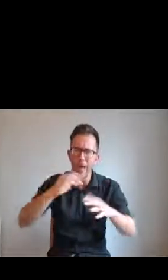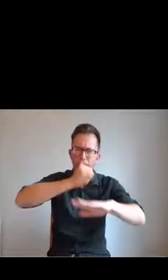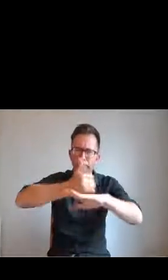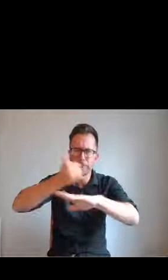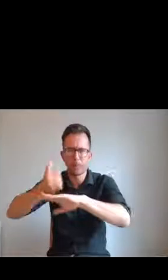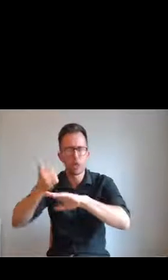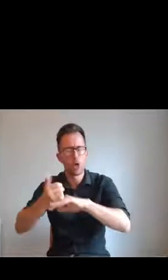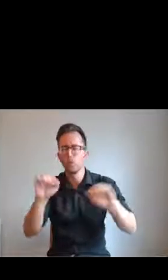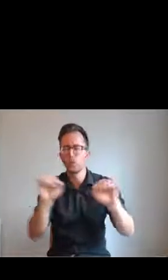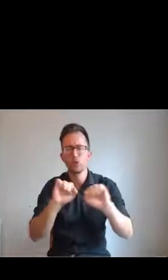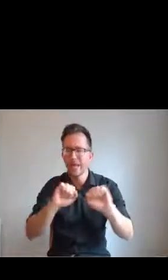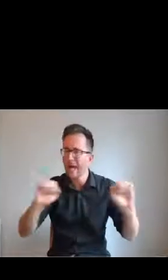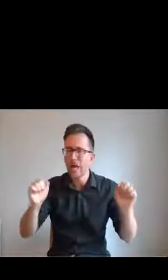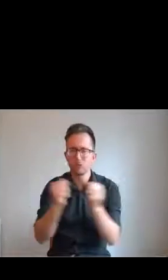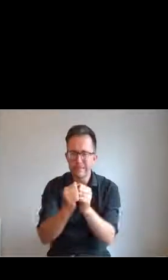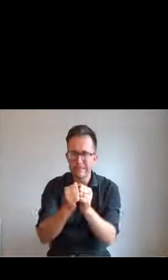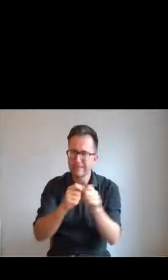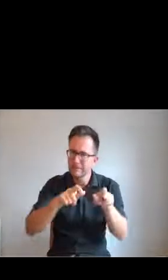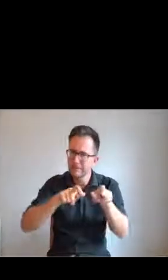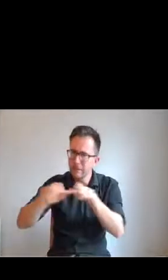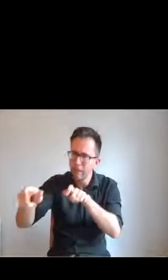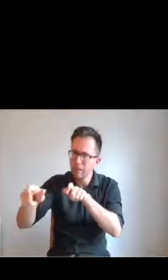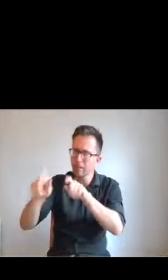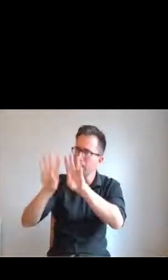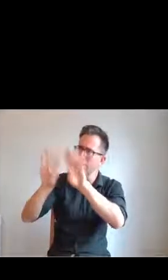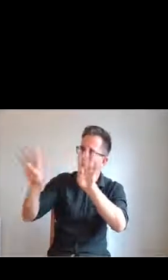and continued engagement with our stakeholders.